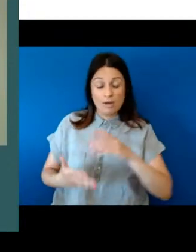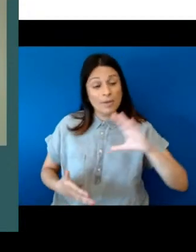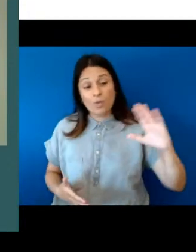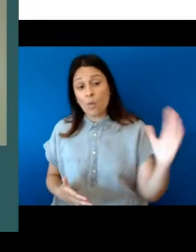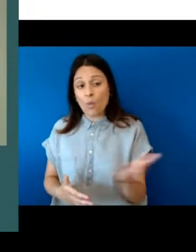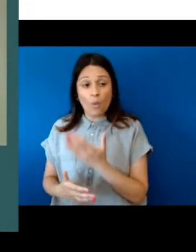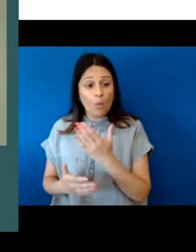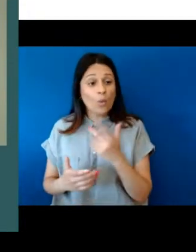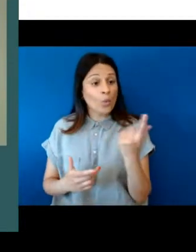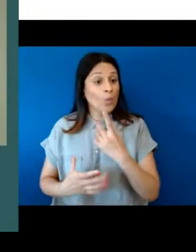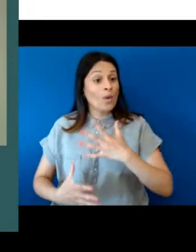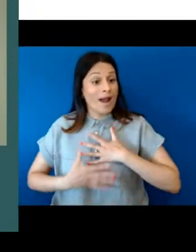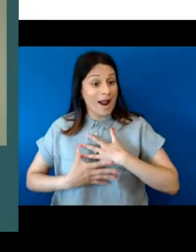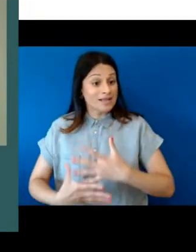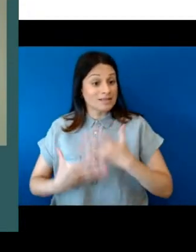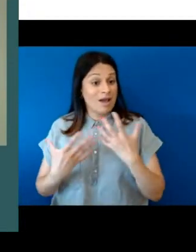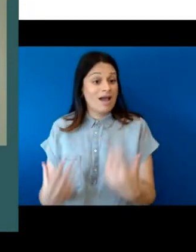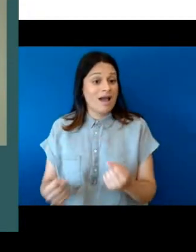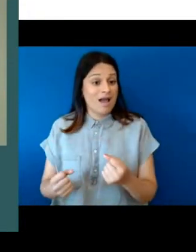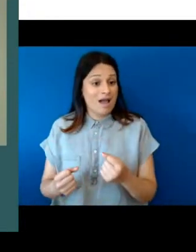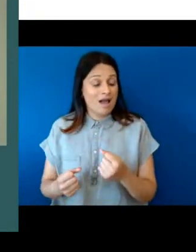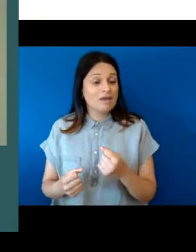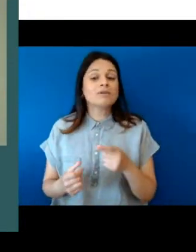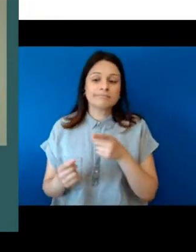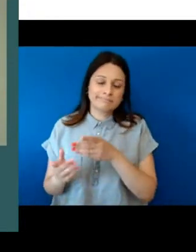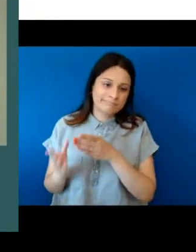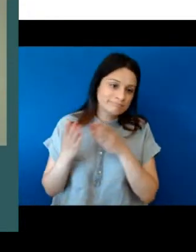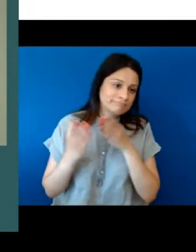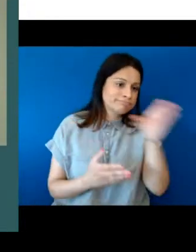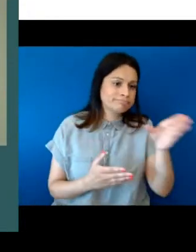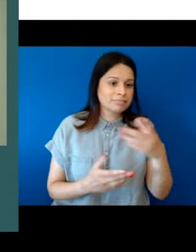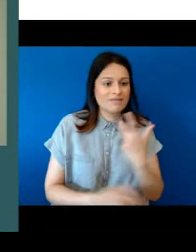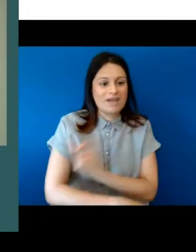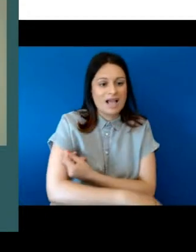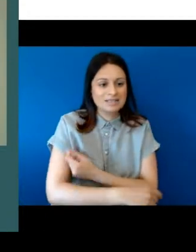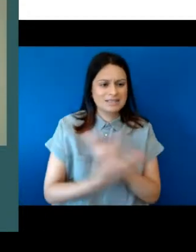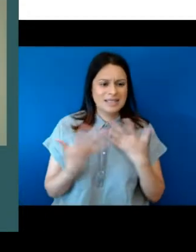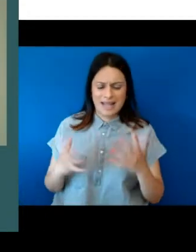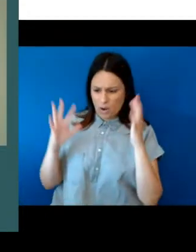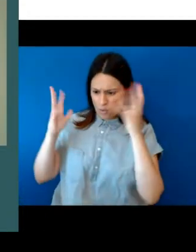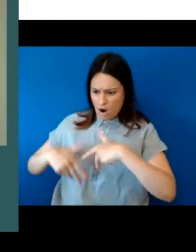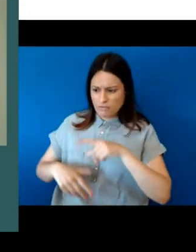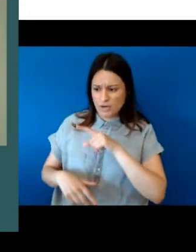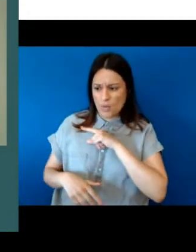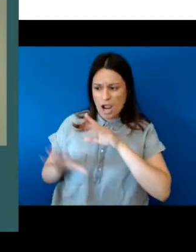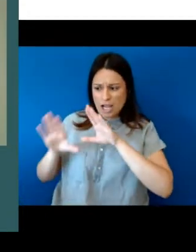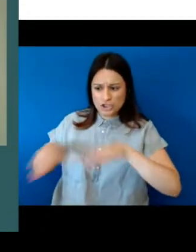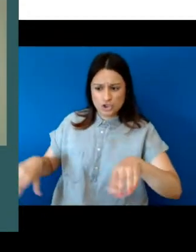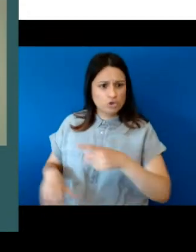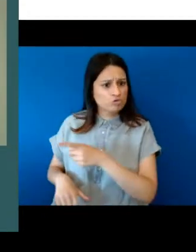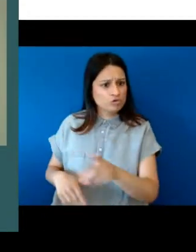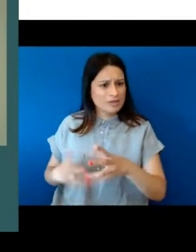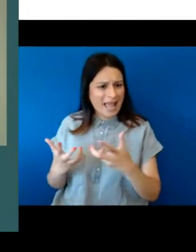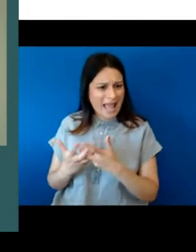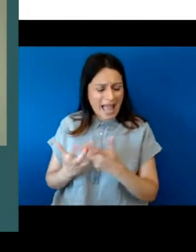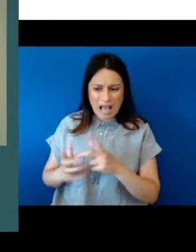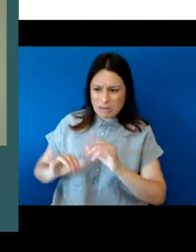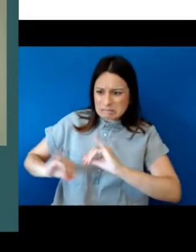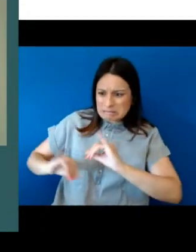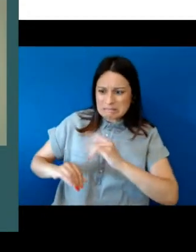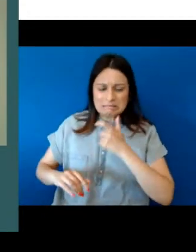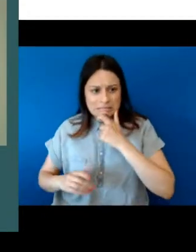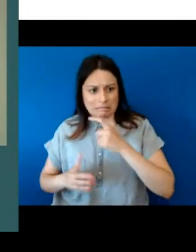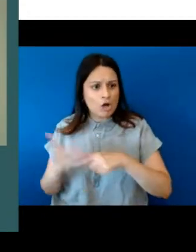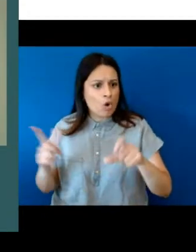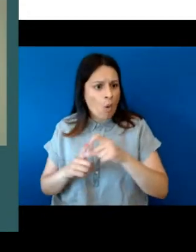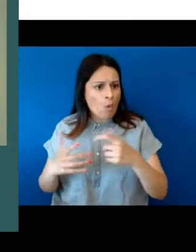been how COVID has affected children. So we were really worried with our patient cohort how COVID would actually affect children.